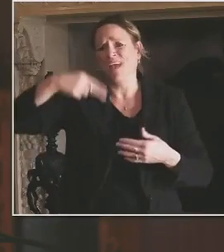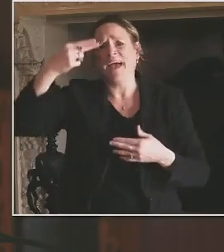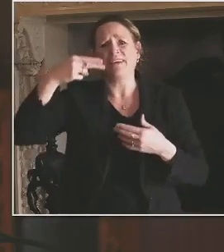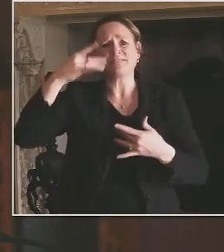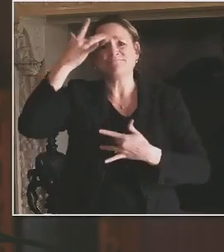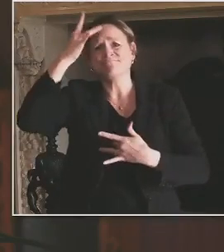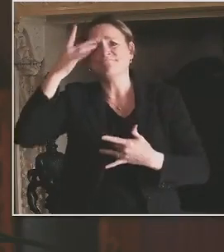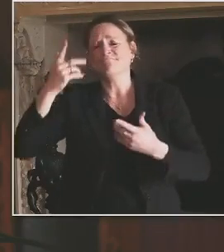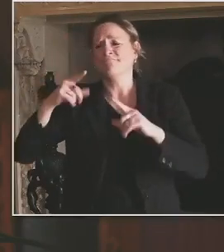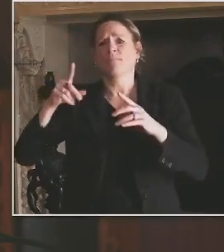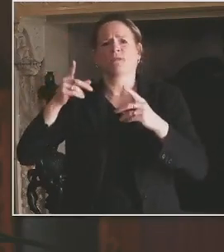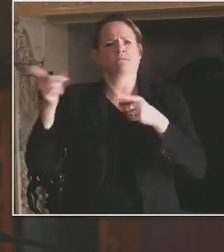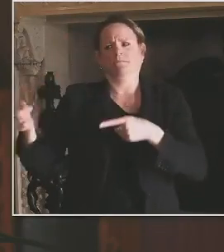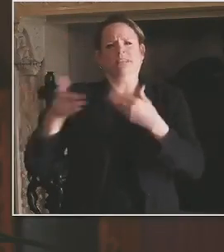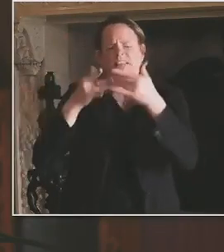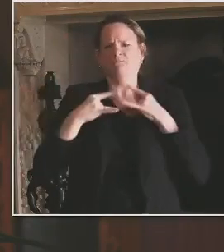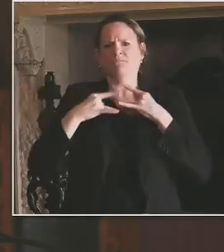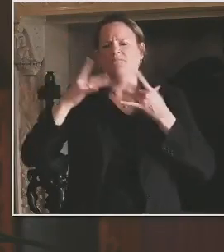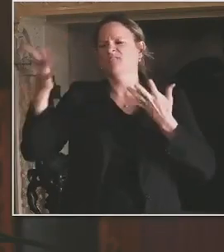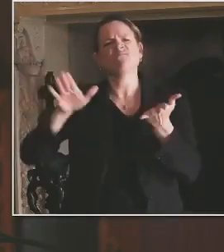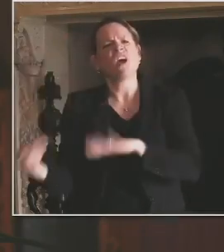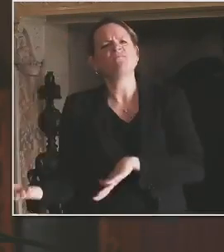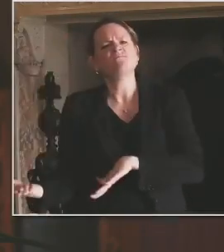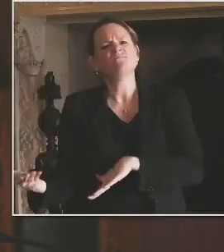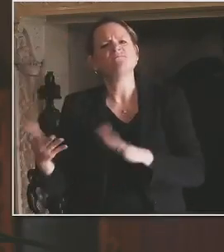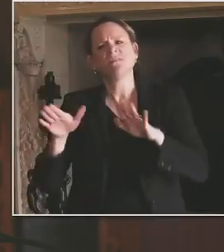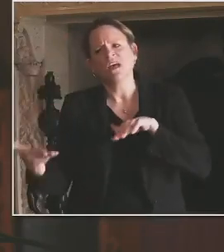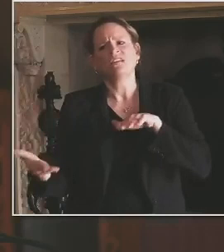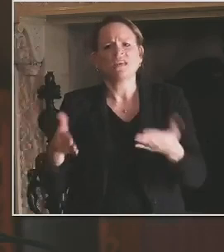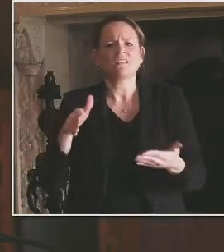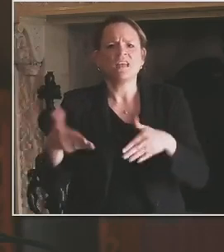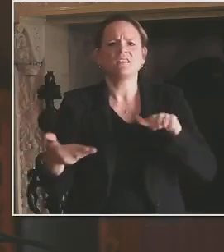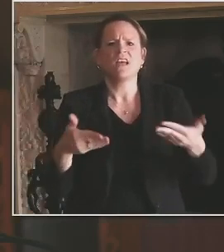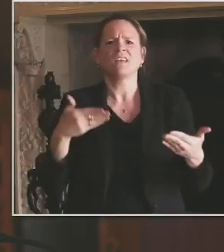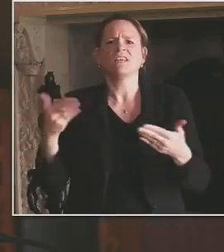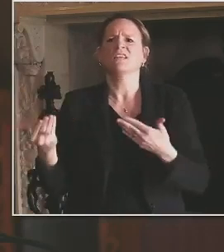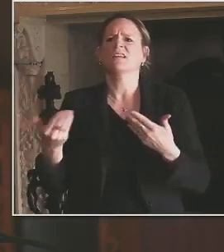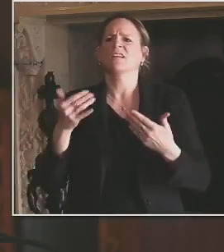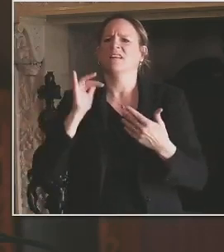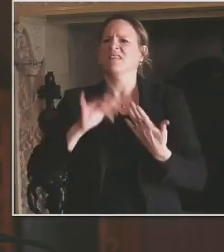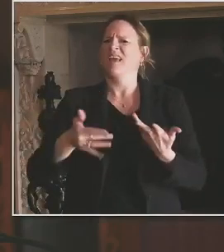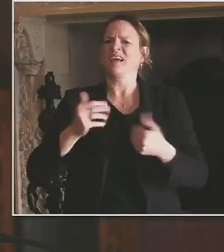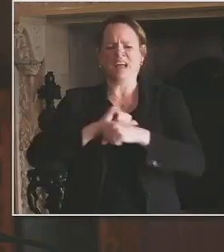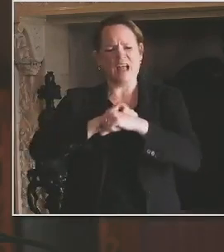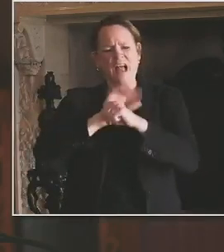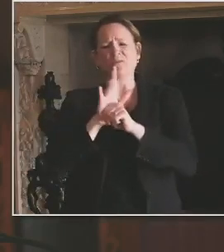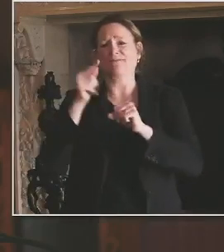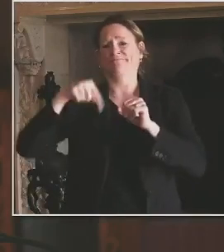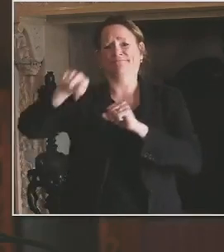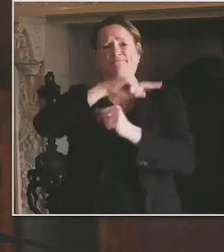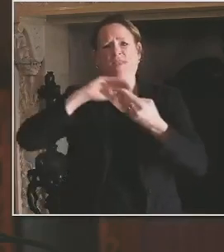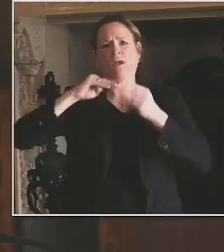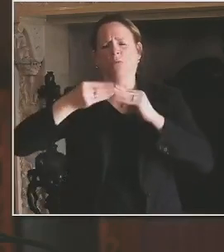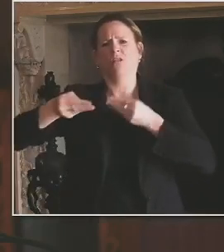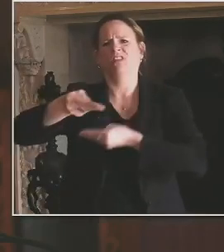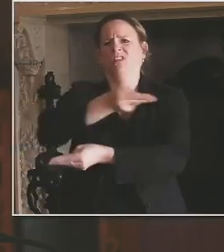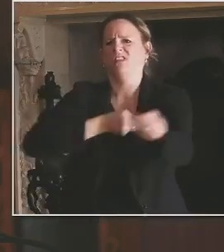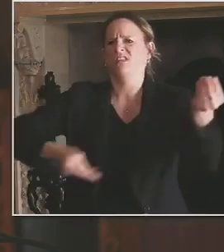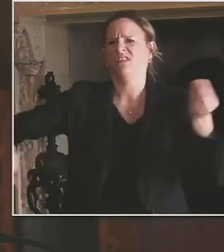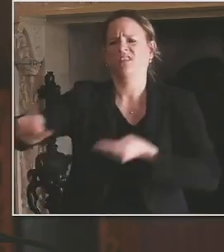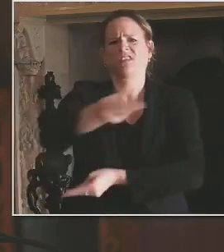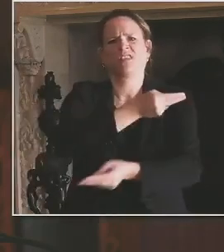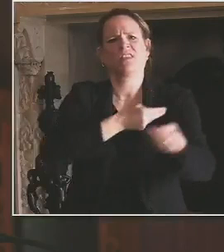COVID-19. That is what community spread means, and it can quickly become difficult to trace and box in.